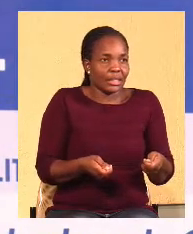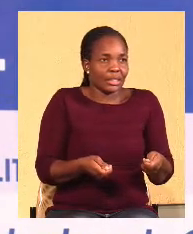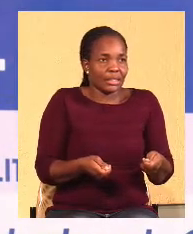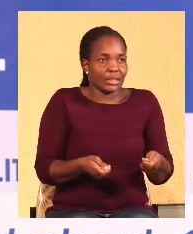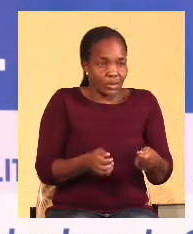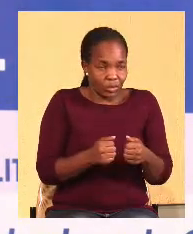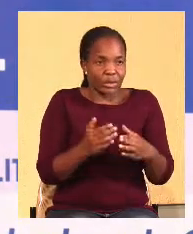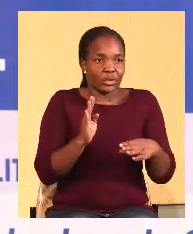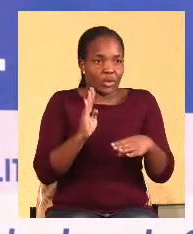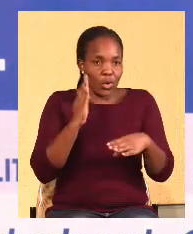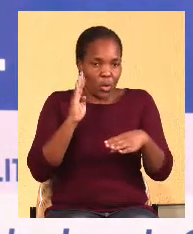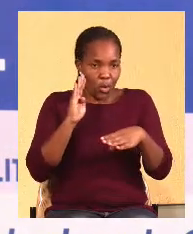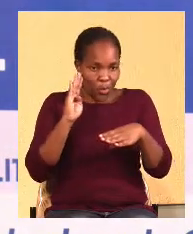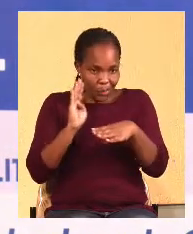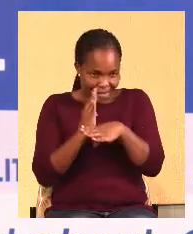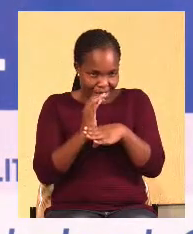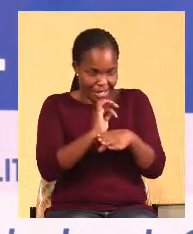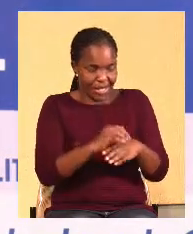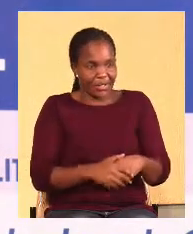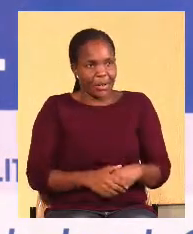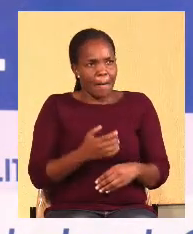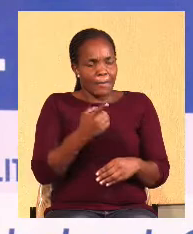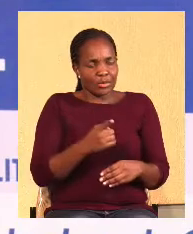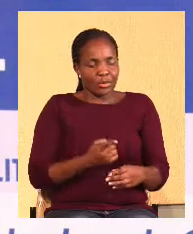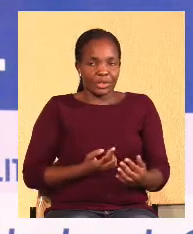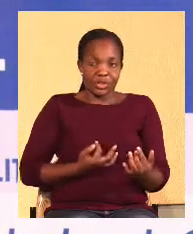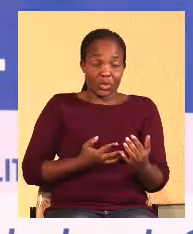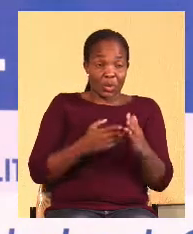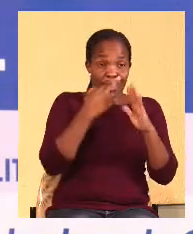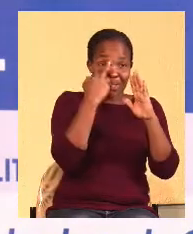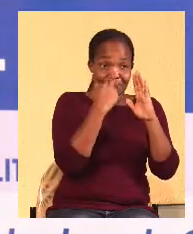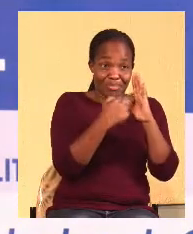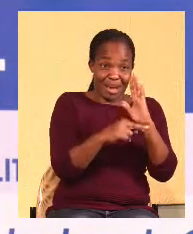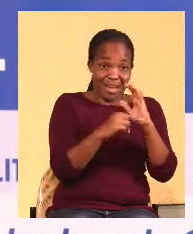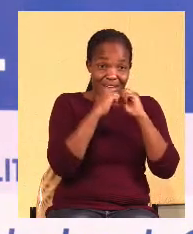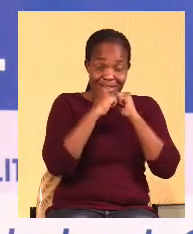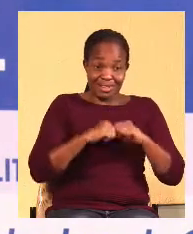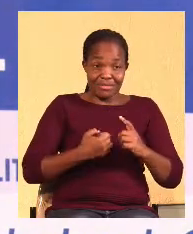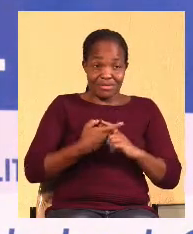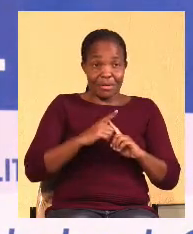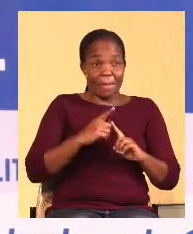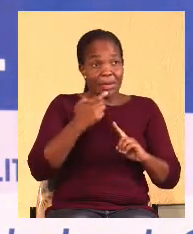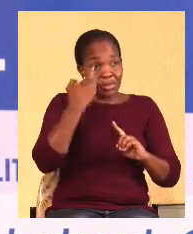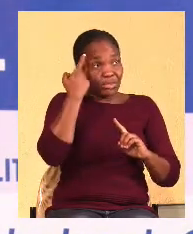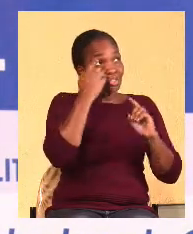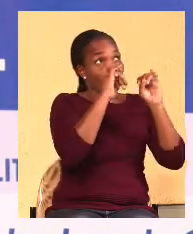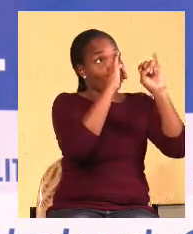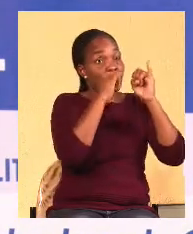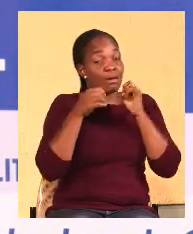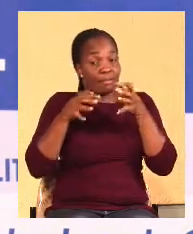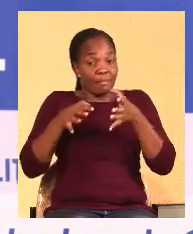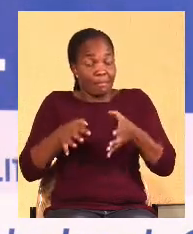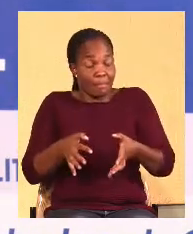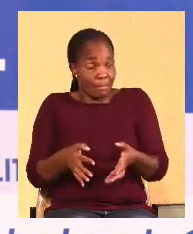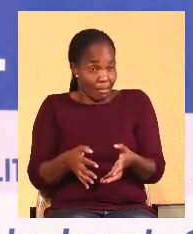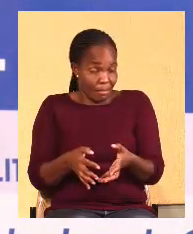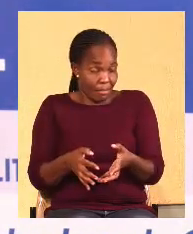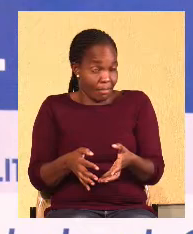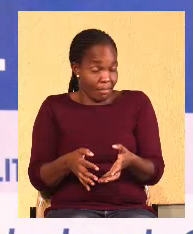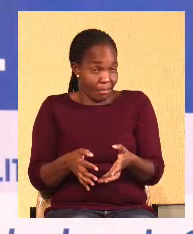But officially, we are supposed to await regulations from Ministry of Urban Rural Development, which hasn't said anything